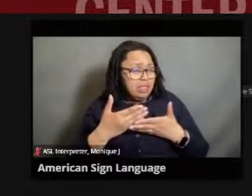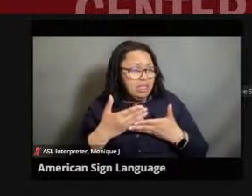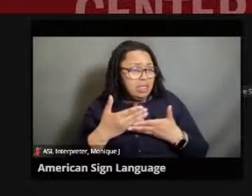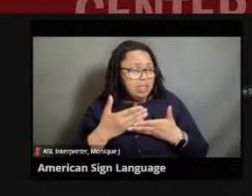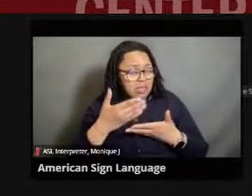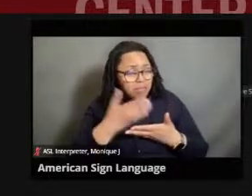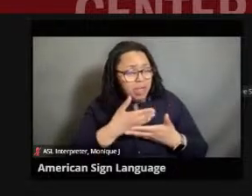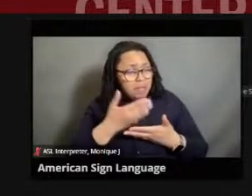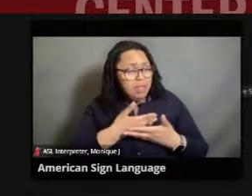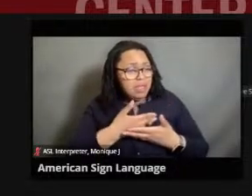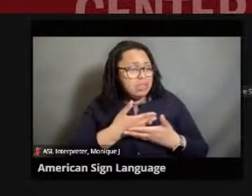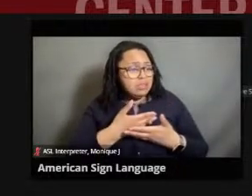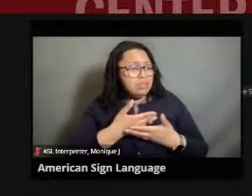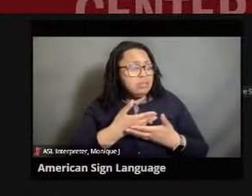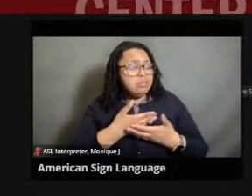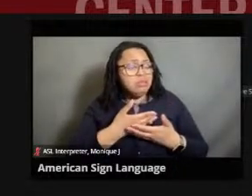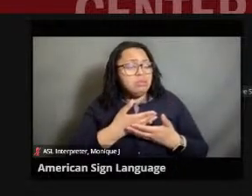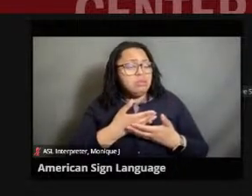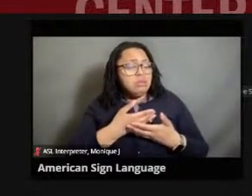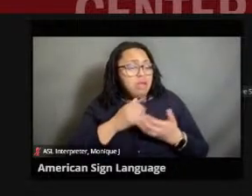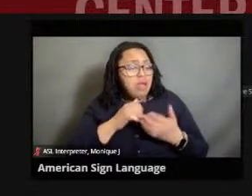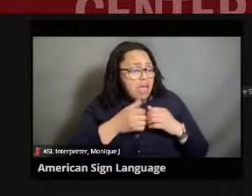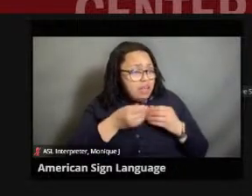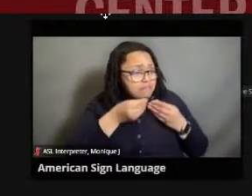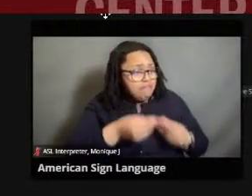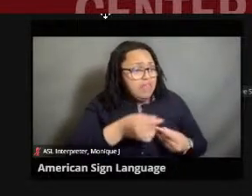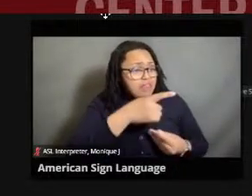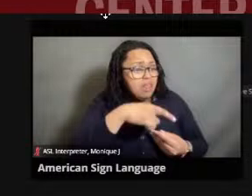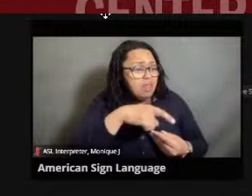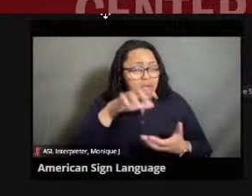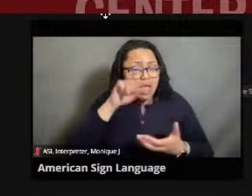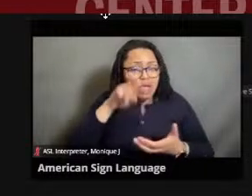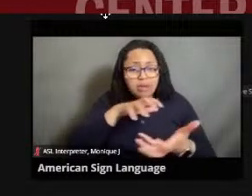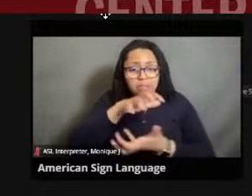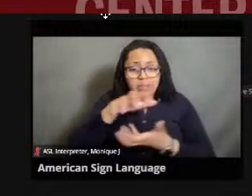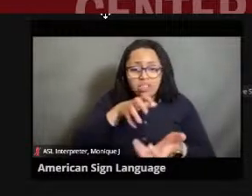feed. These horrors.